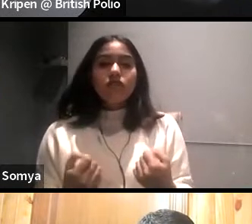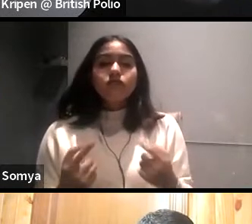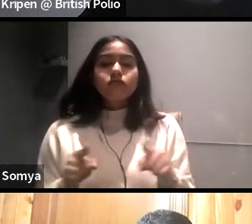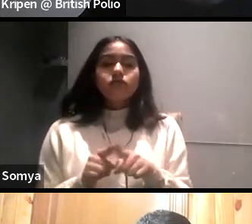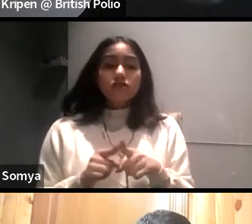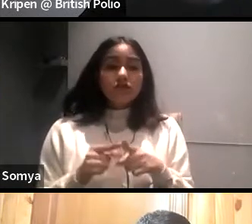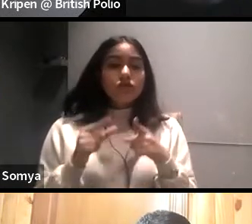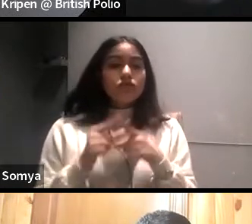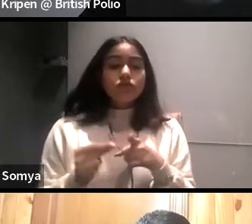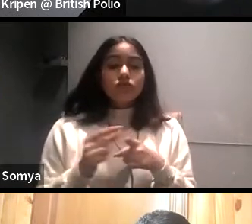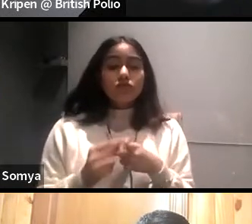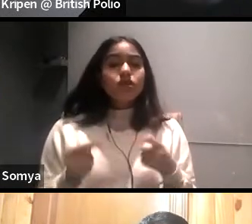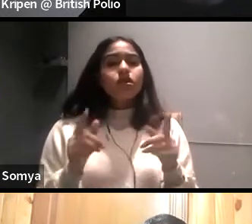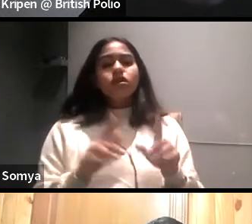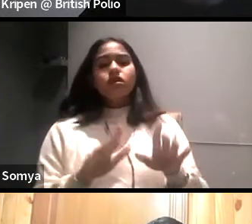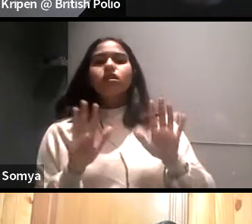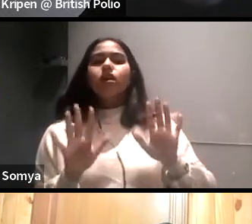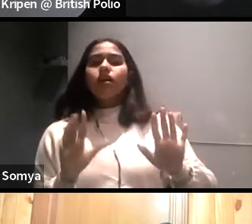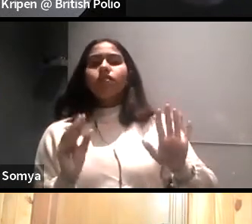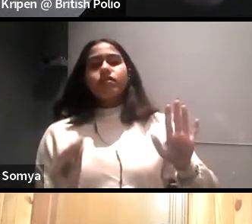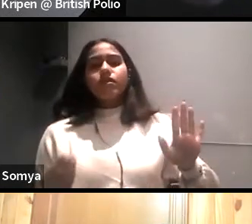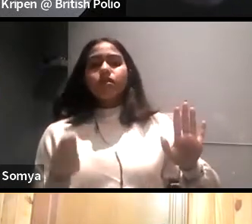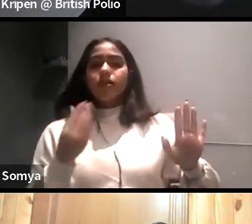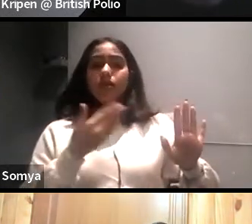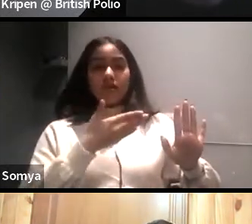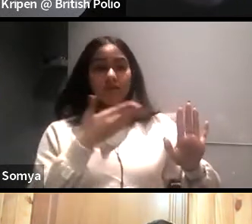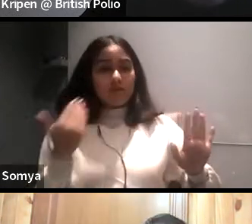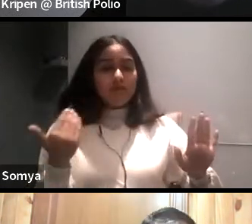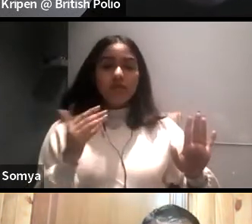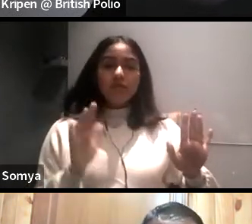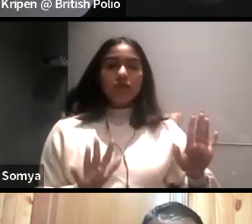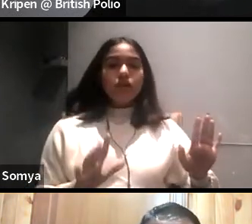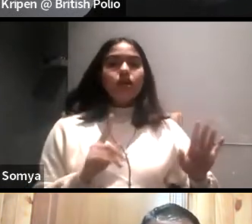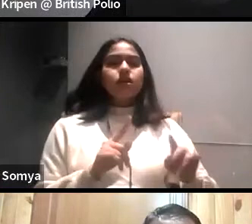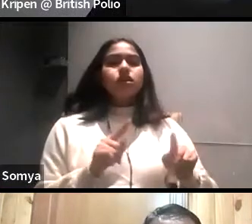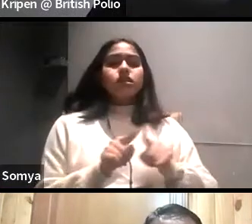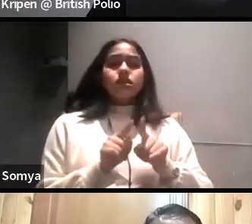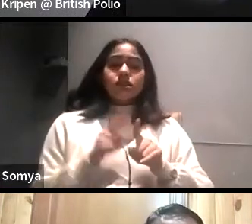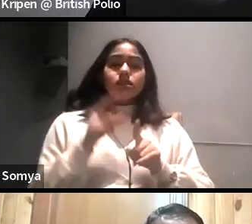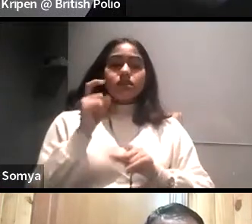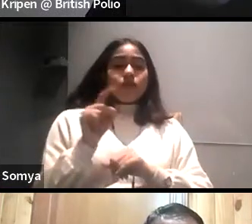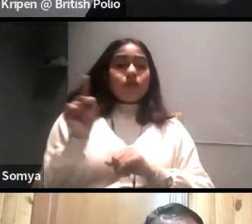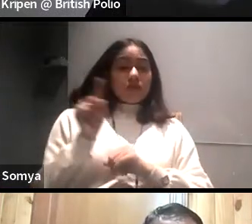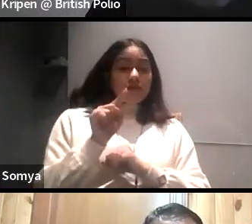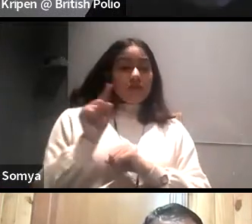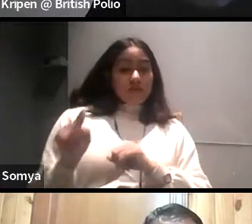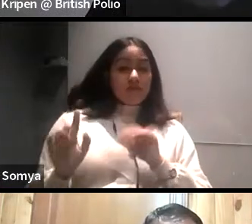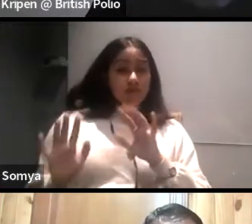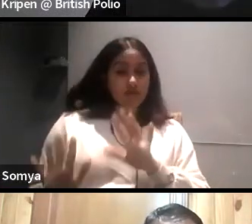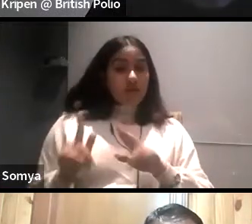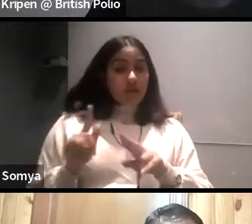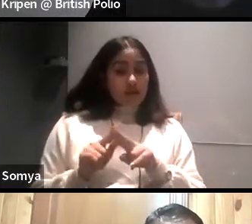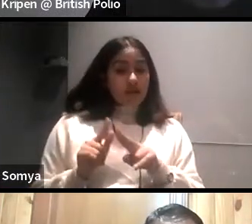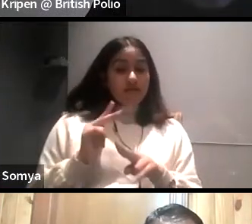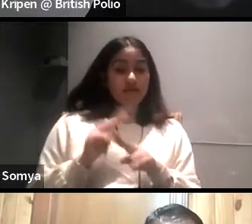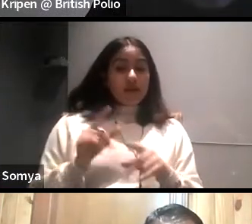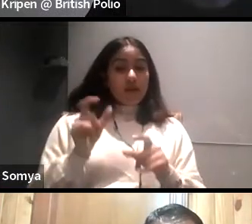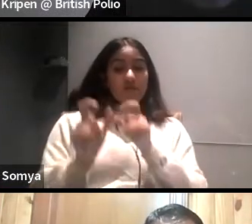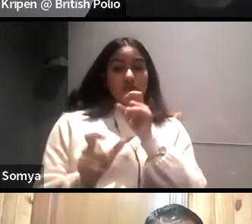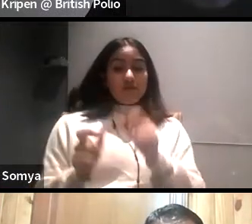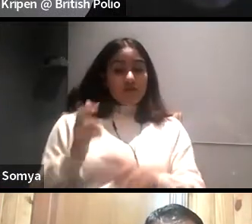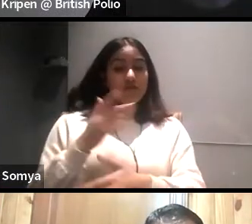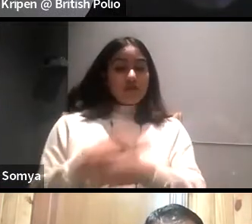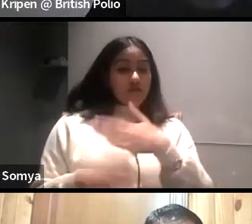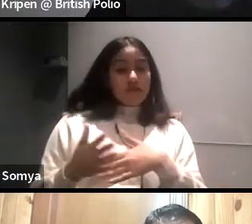demonstrate that they are putting best efforts to hire and meet that 7% goal of hiring people with disability